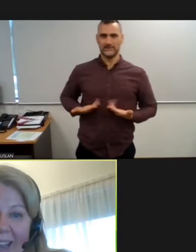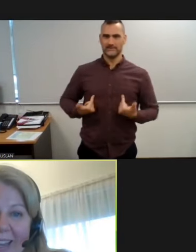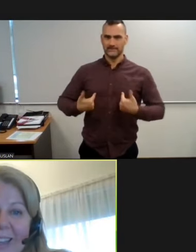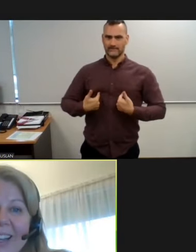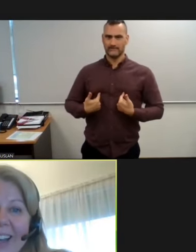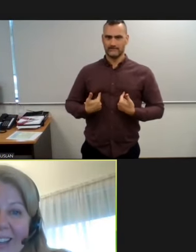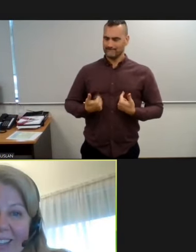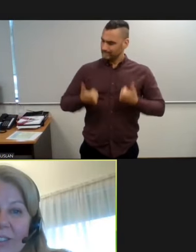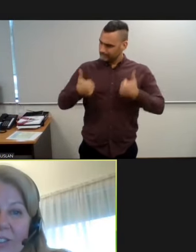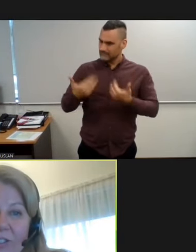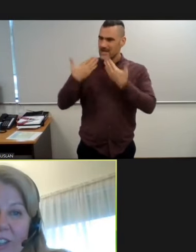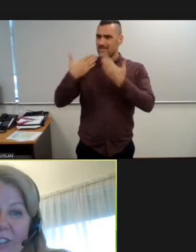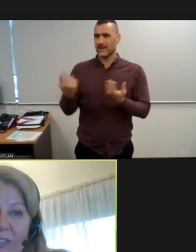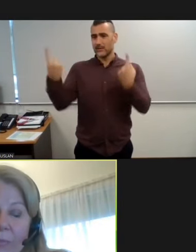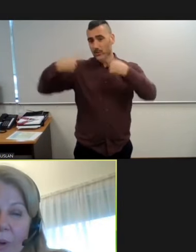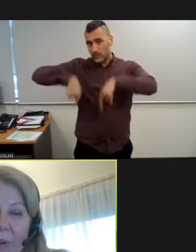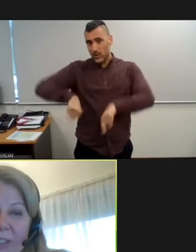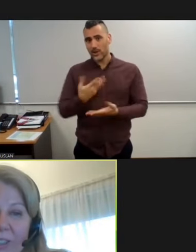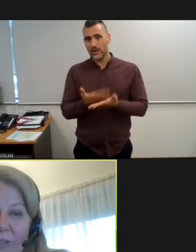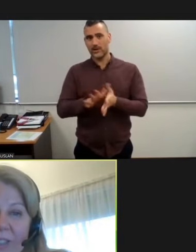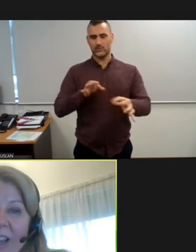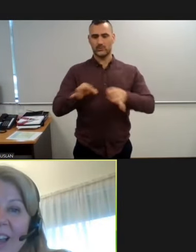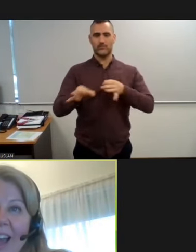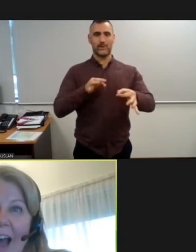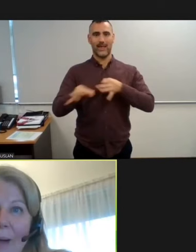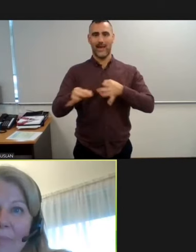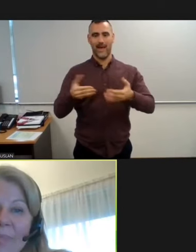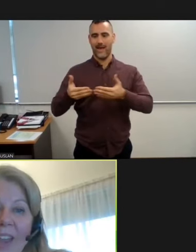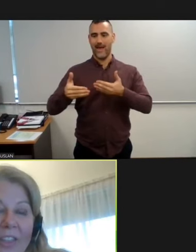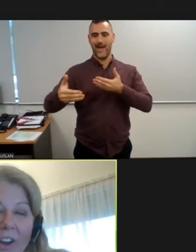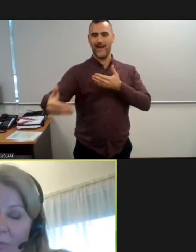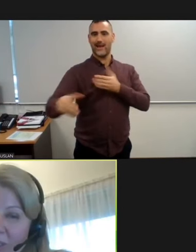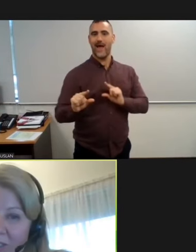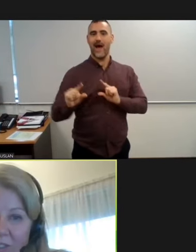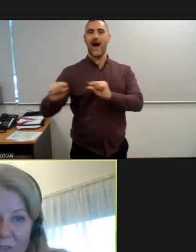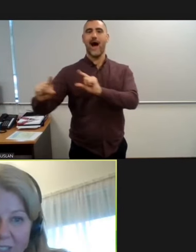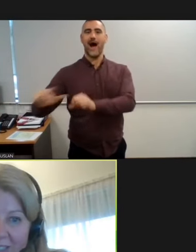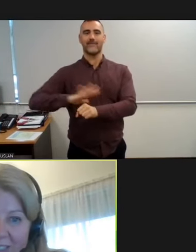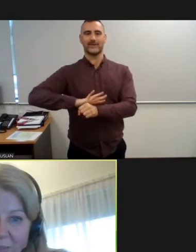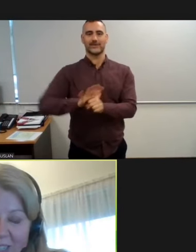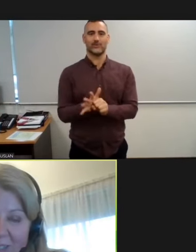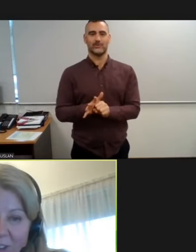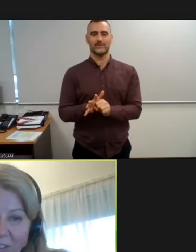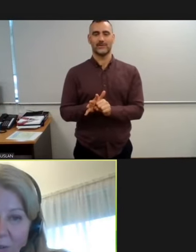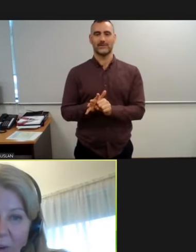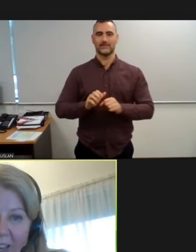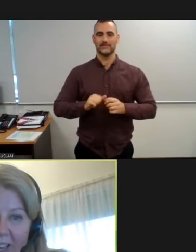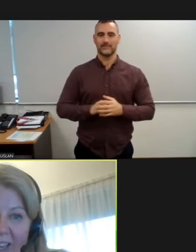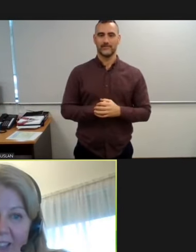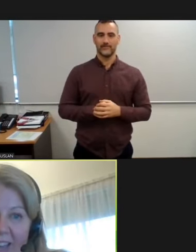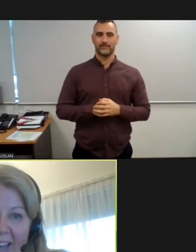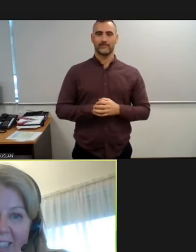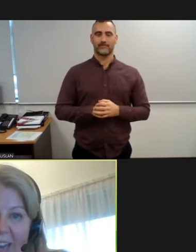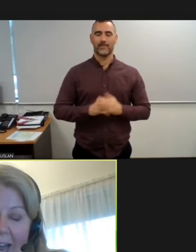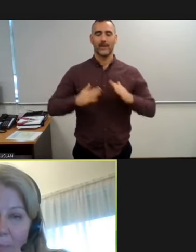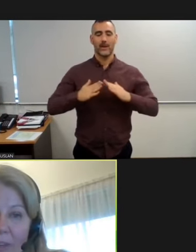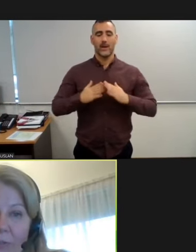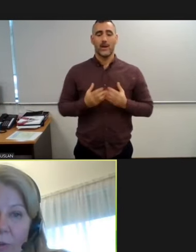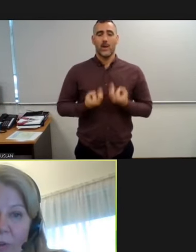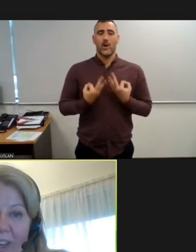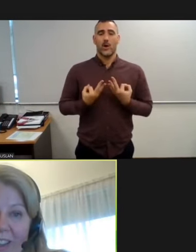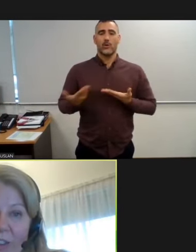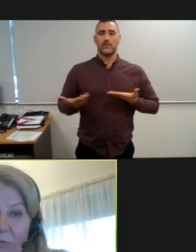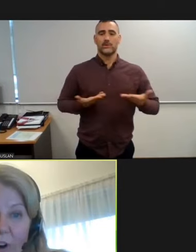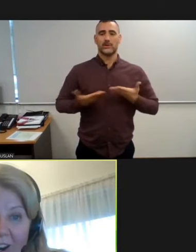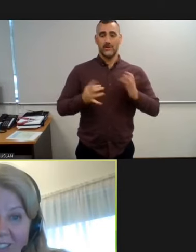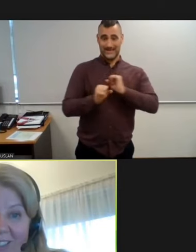to plan an exit strategy from hotels. The homelessness service system is very aware that if